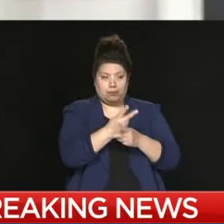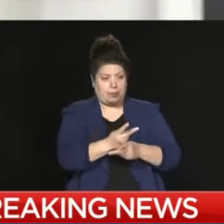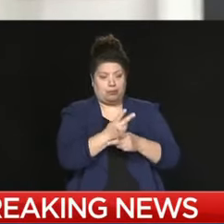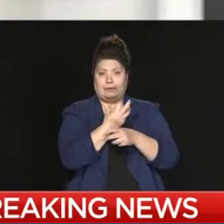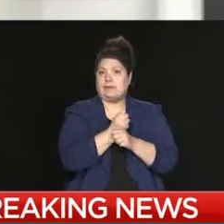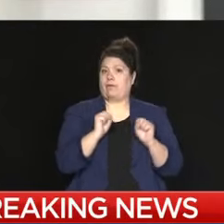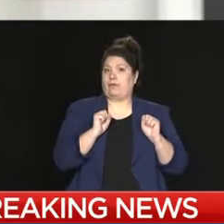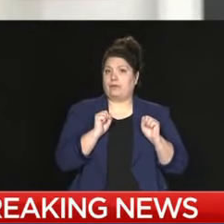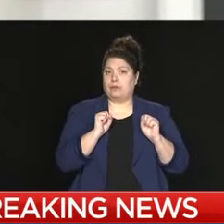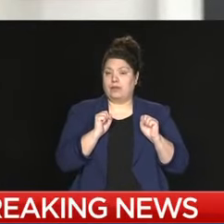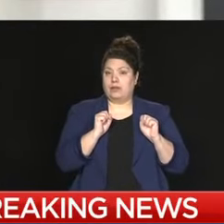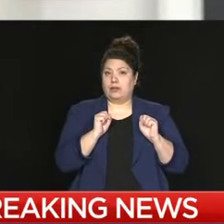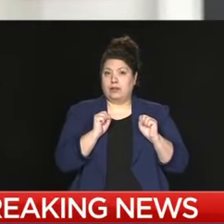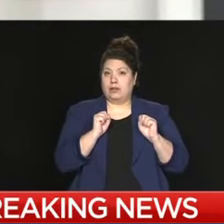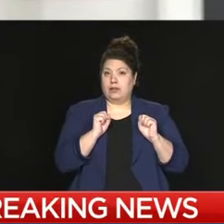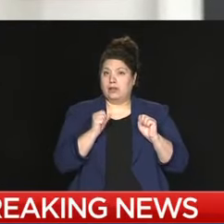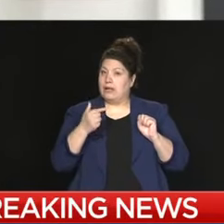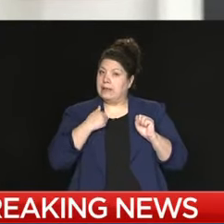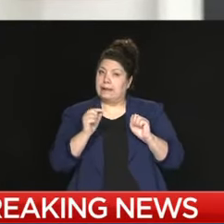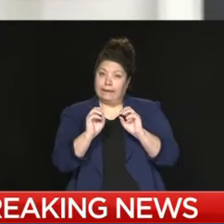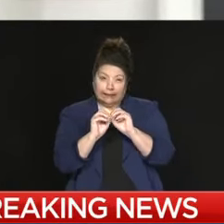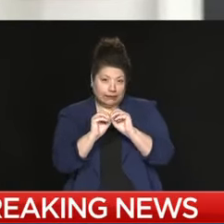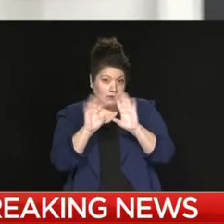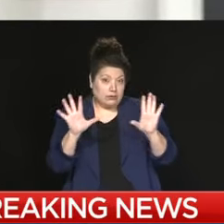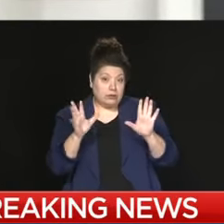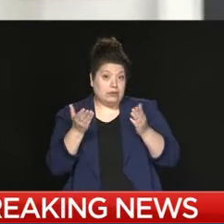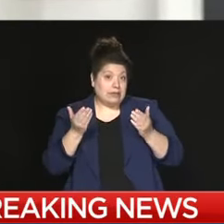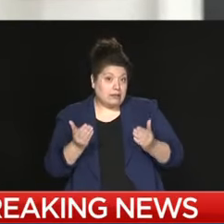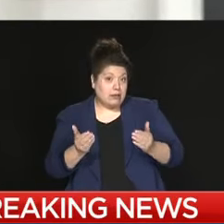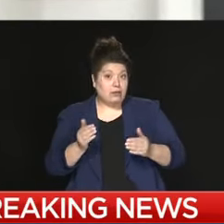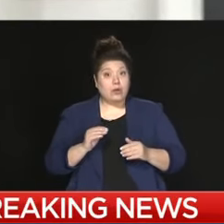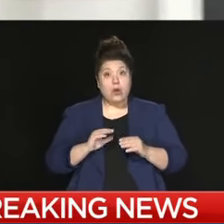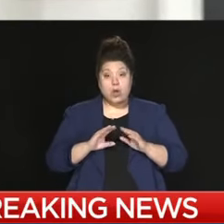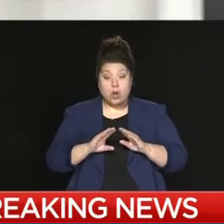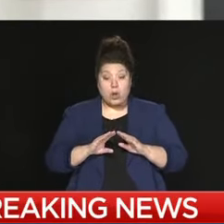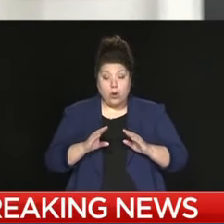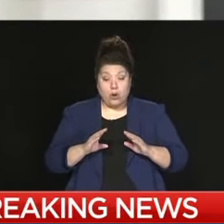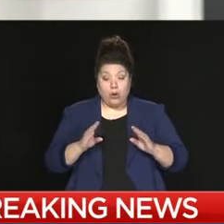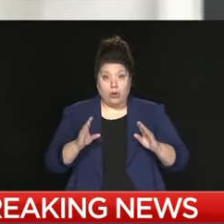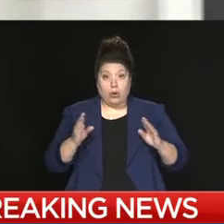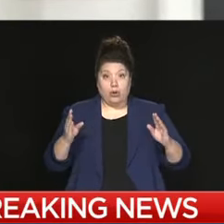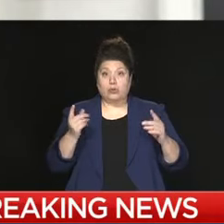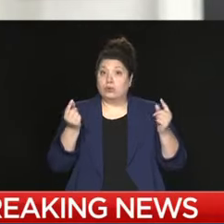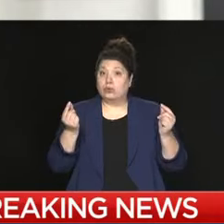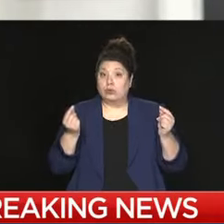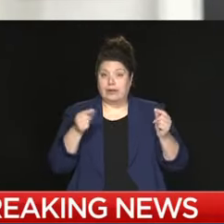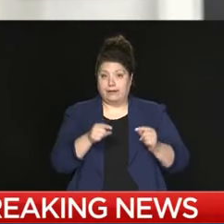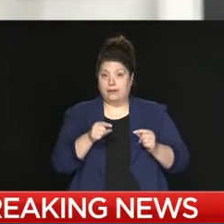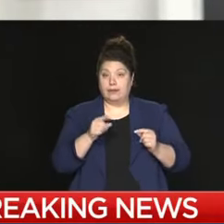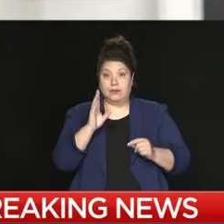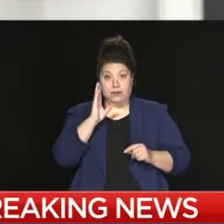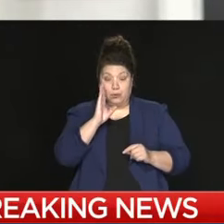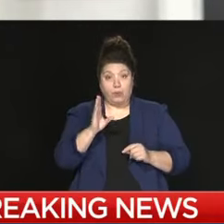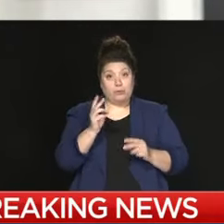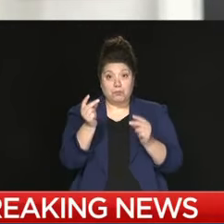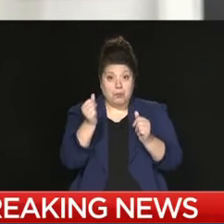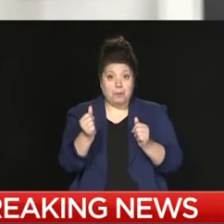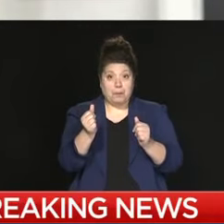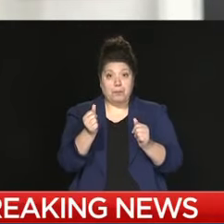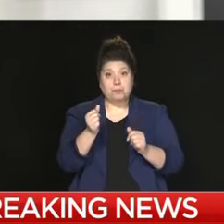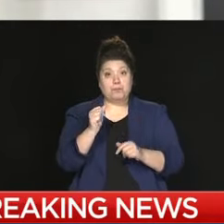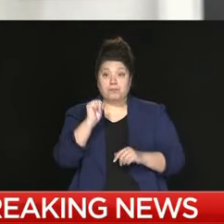me be clear with regards to the reopening of the economy. This won't happen